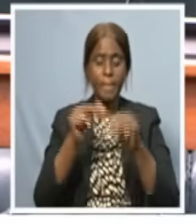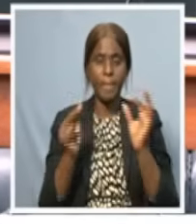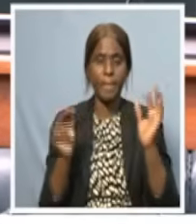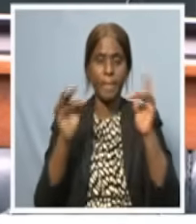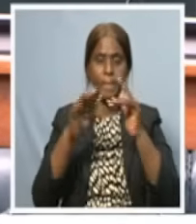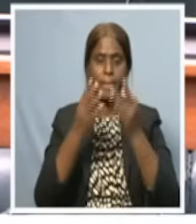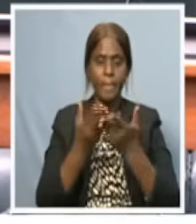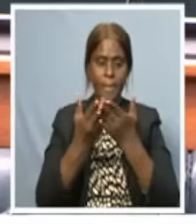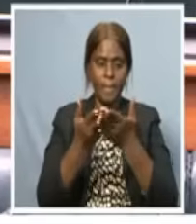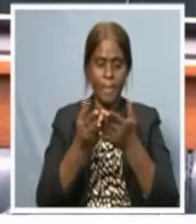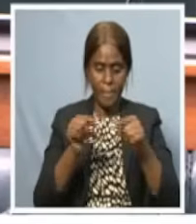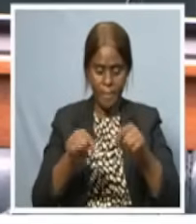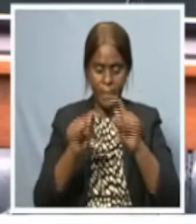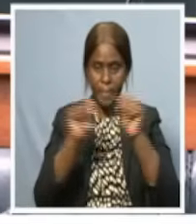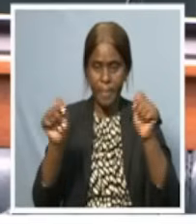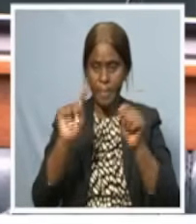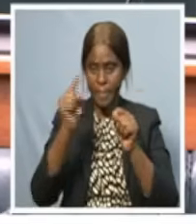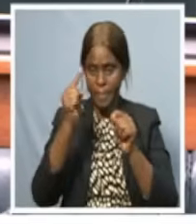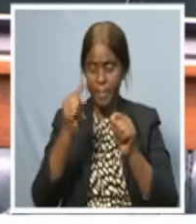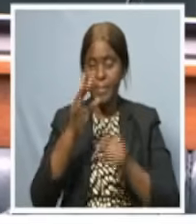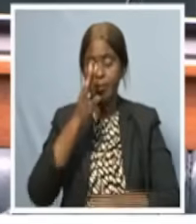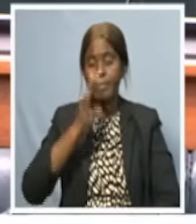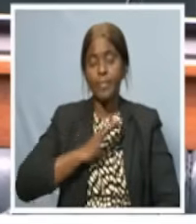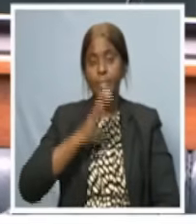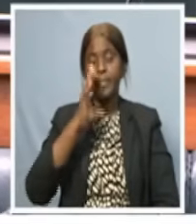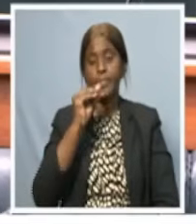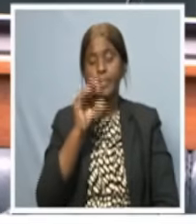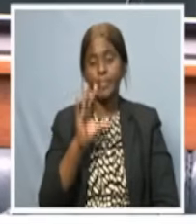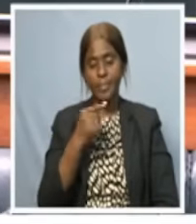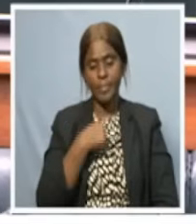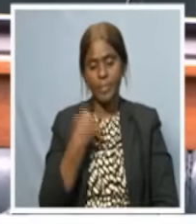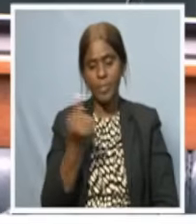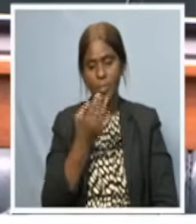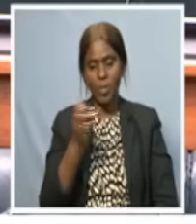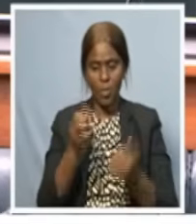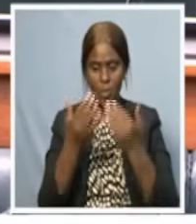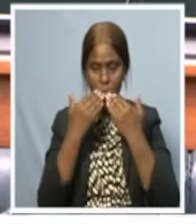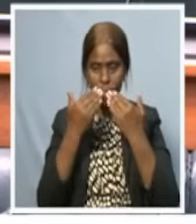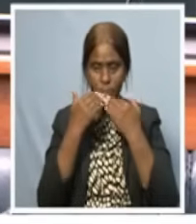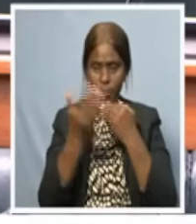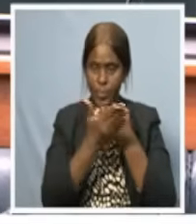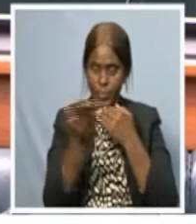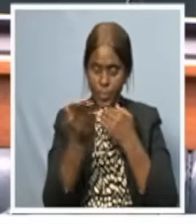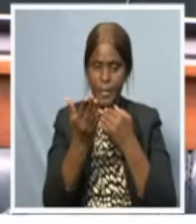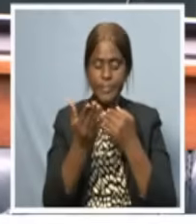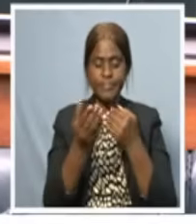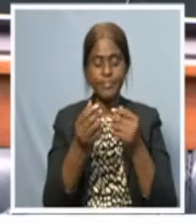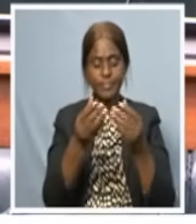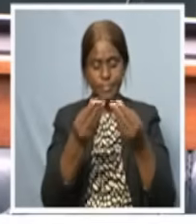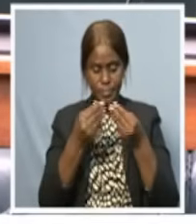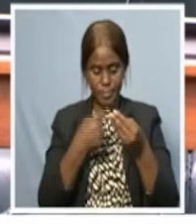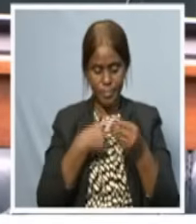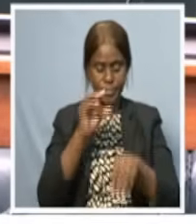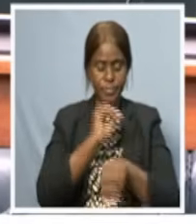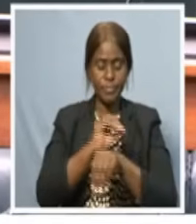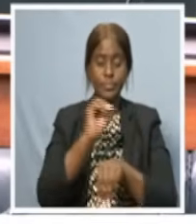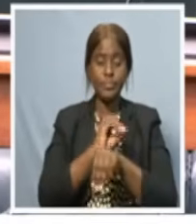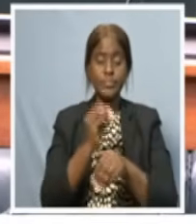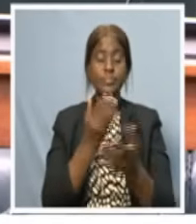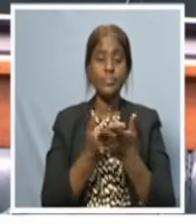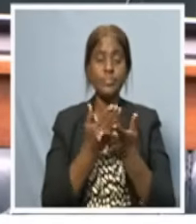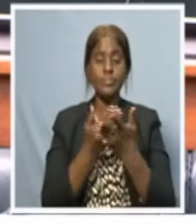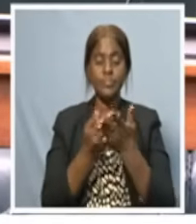National Assembly. First and foremost, Madam Speaker, I want to thank you for according me this